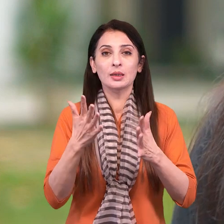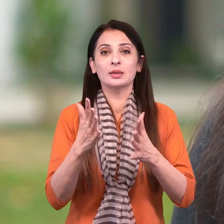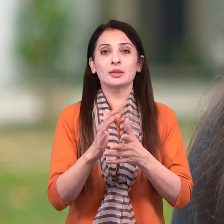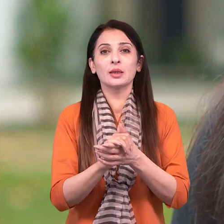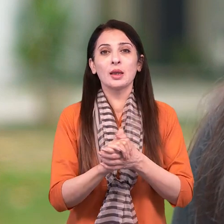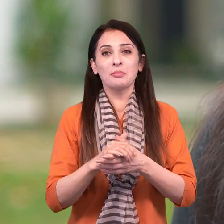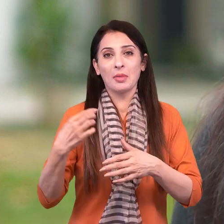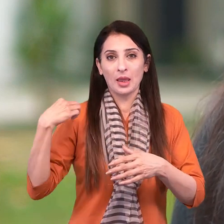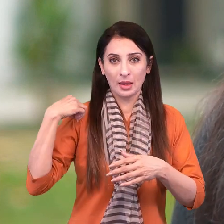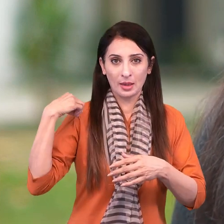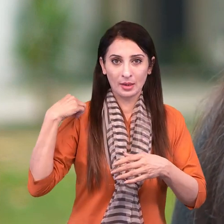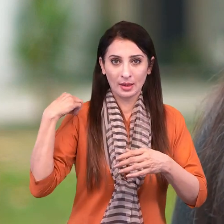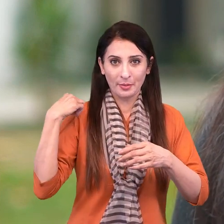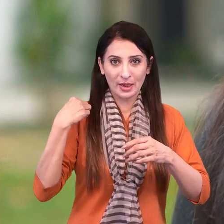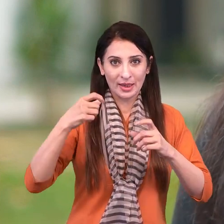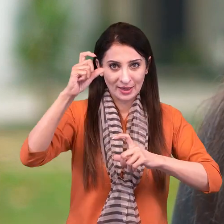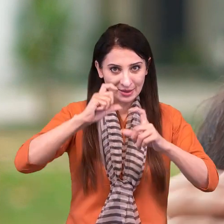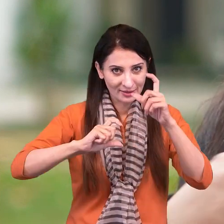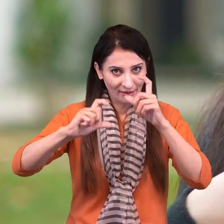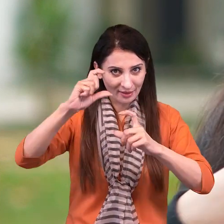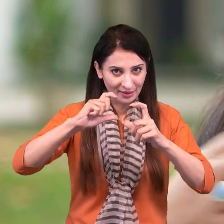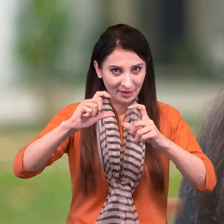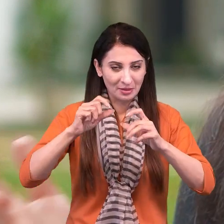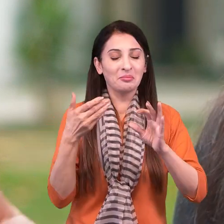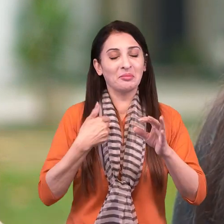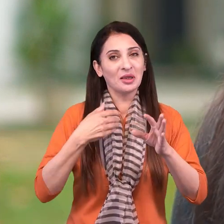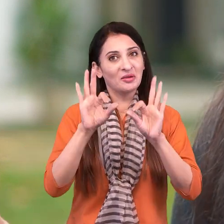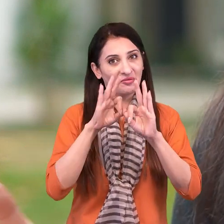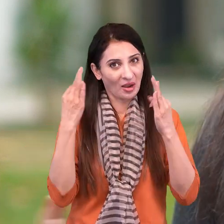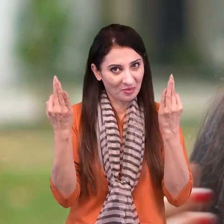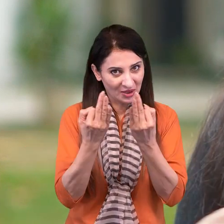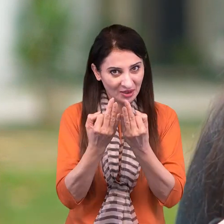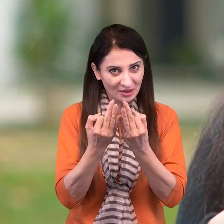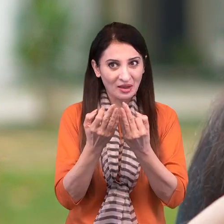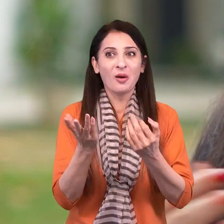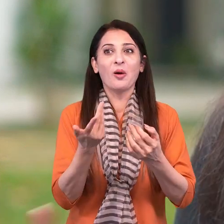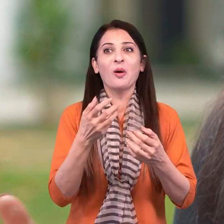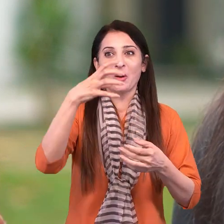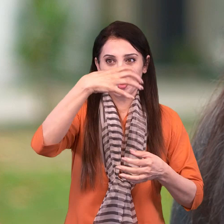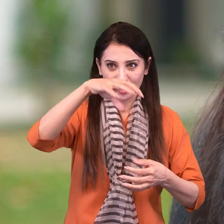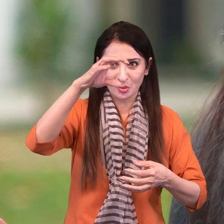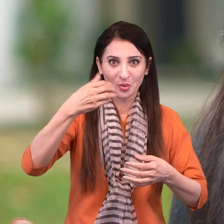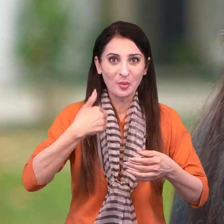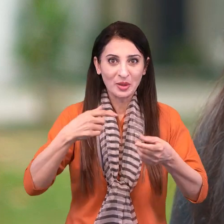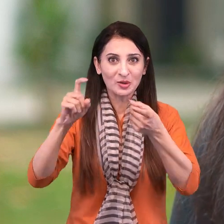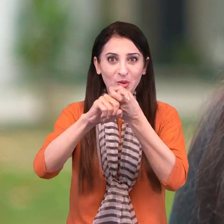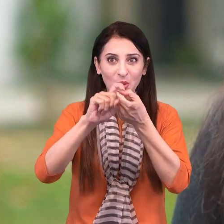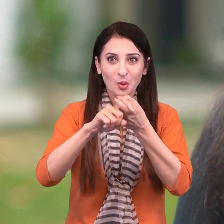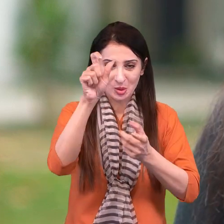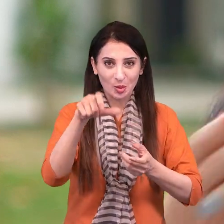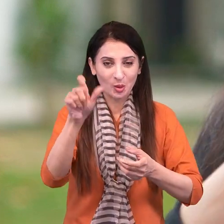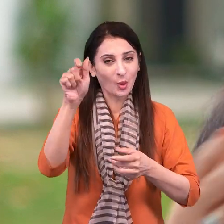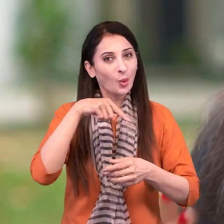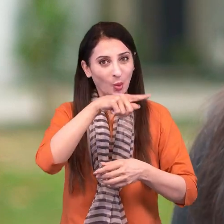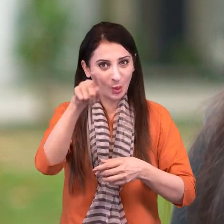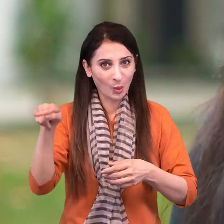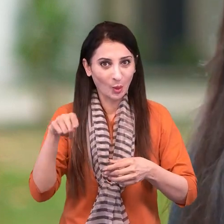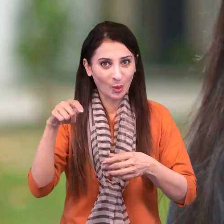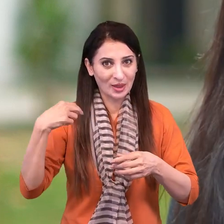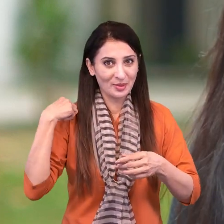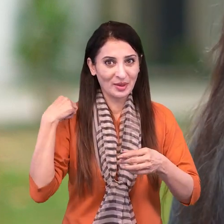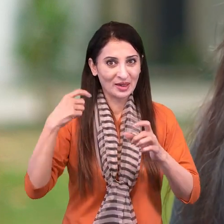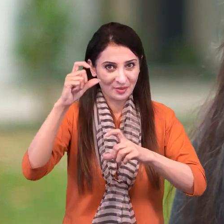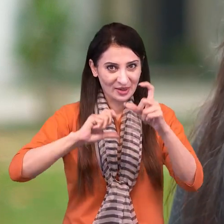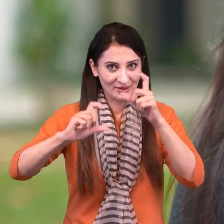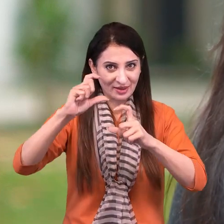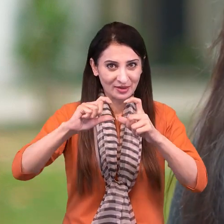always designed clothes for my whole family and my friends living abroad. And ever since I was a kid,